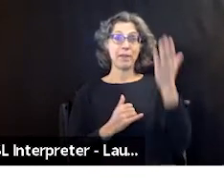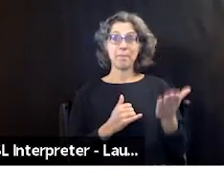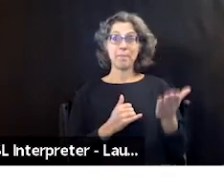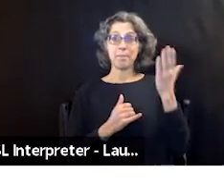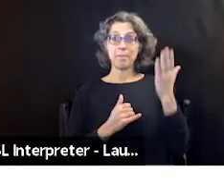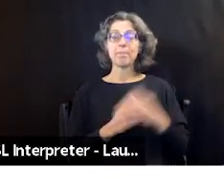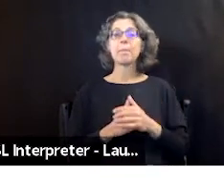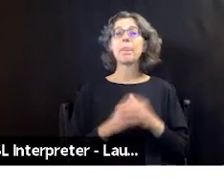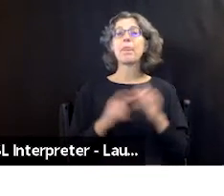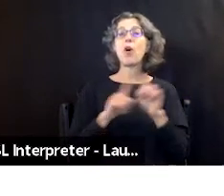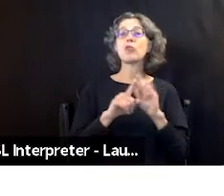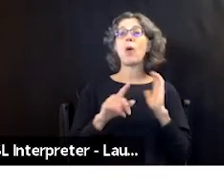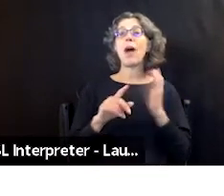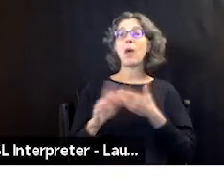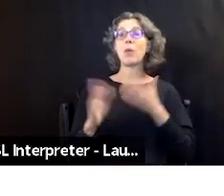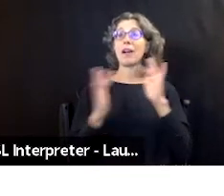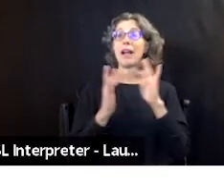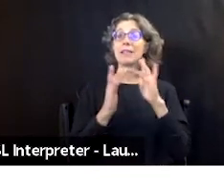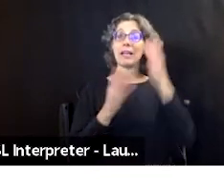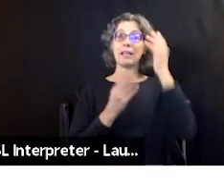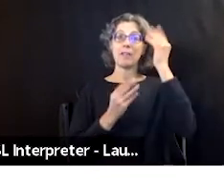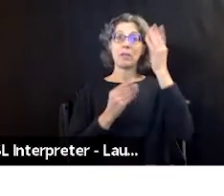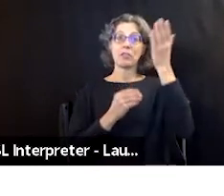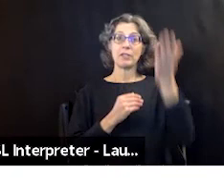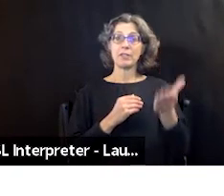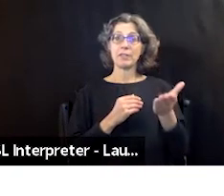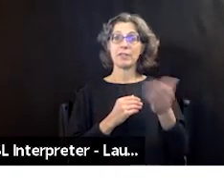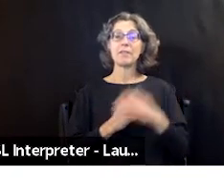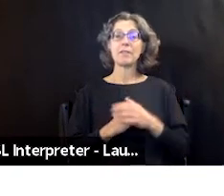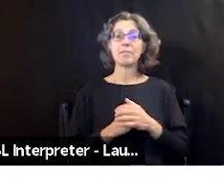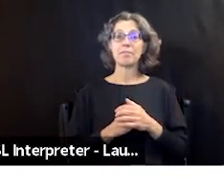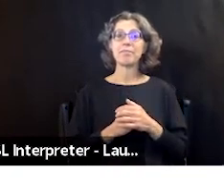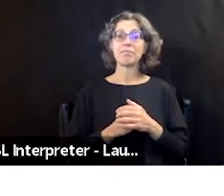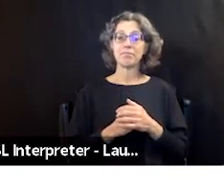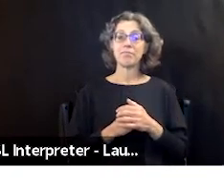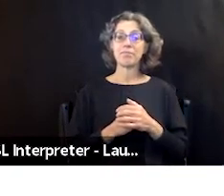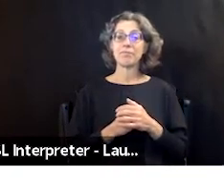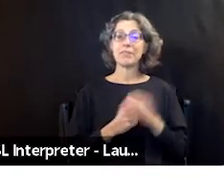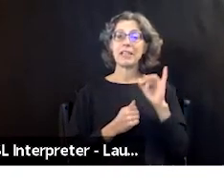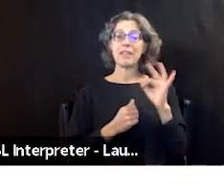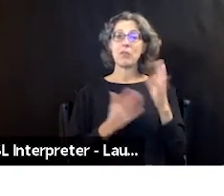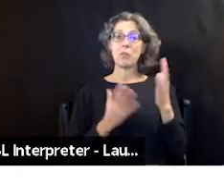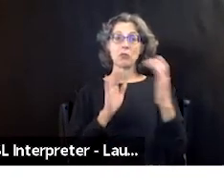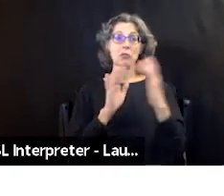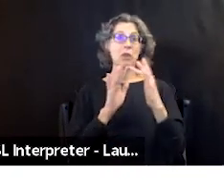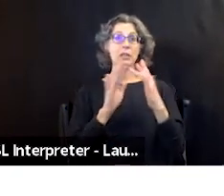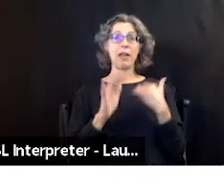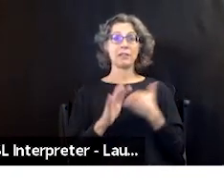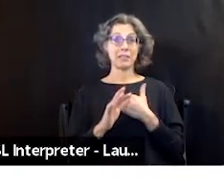and our contact information if you would like to contact us.